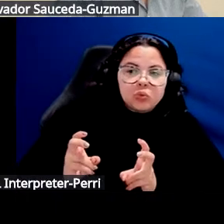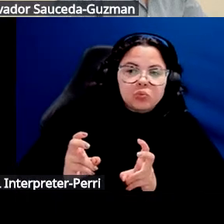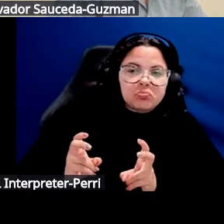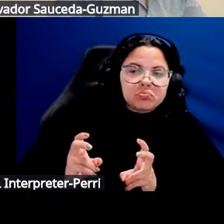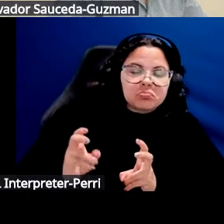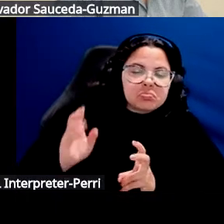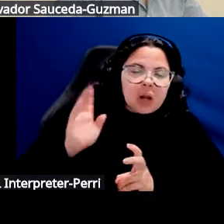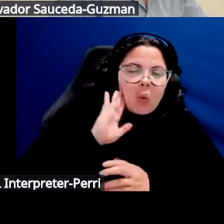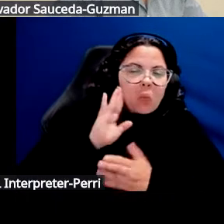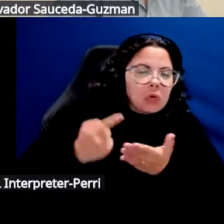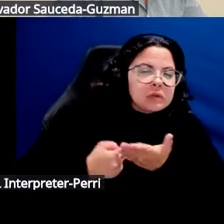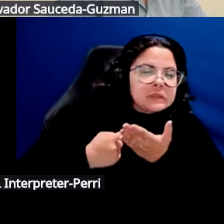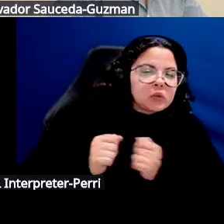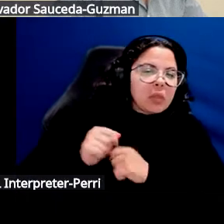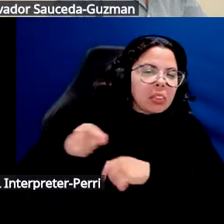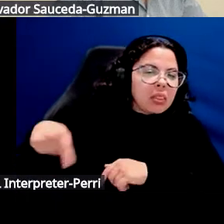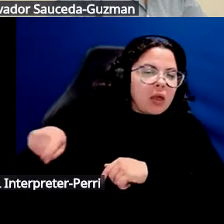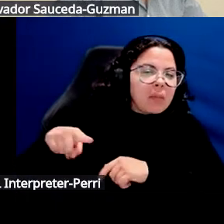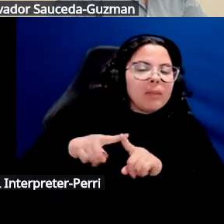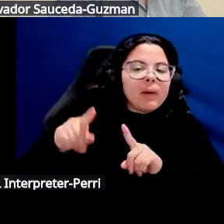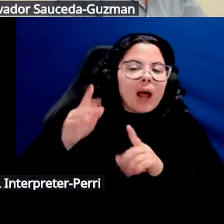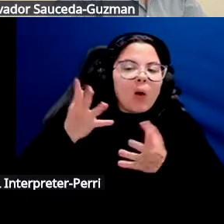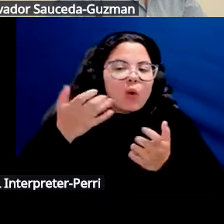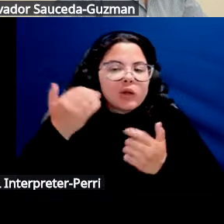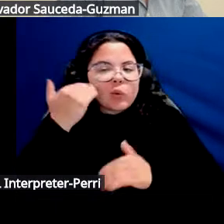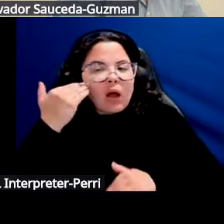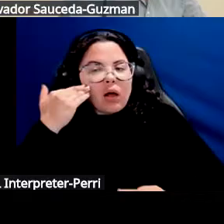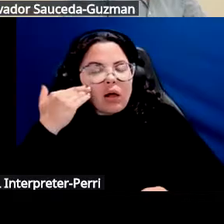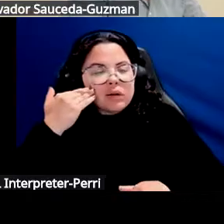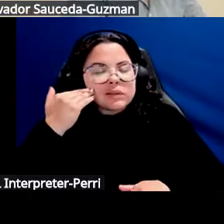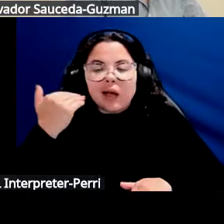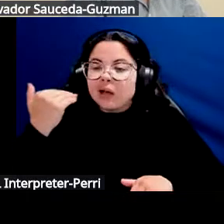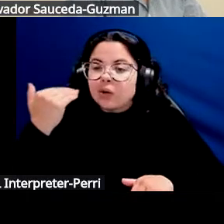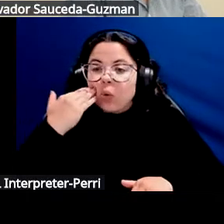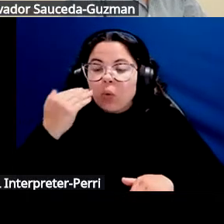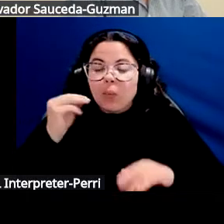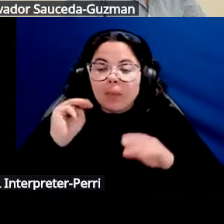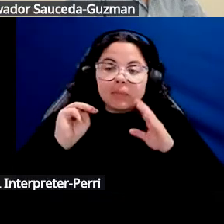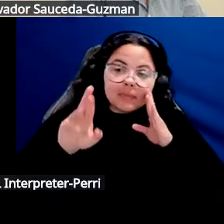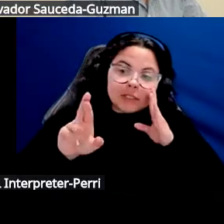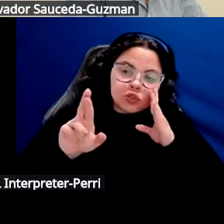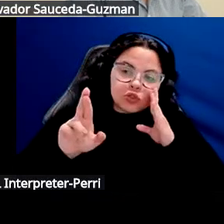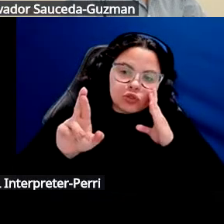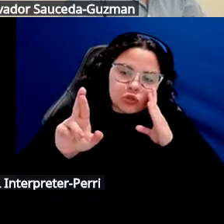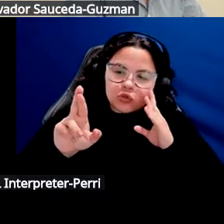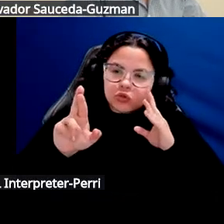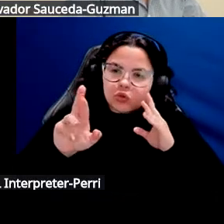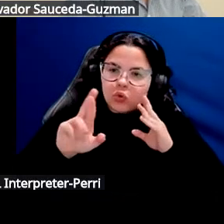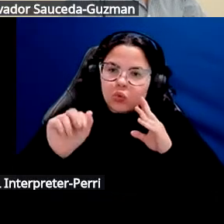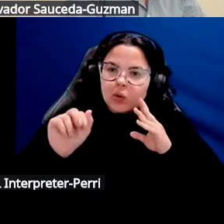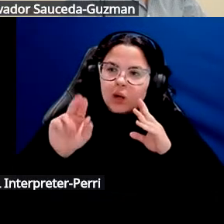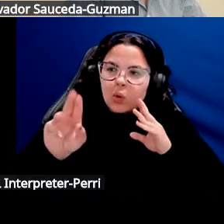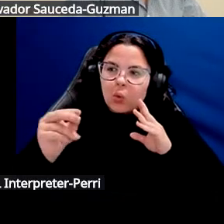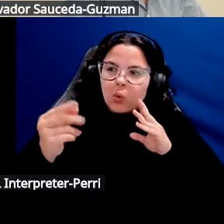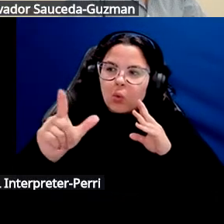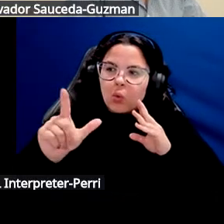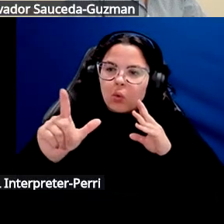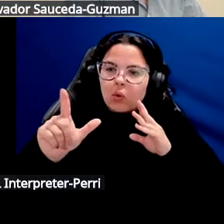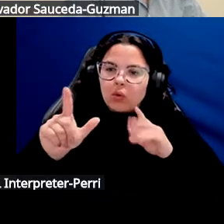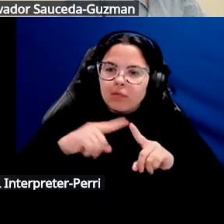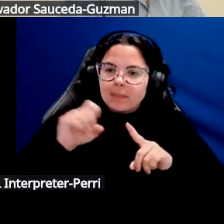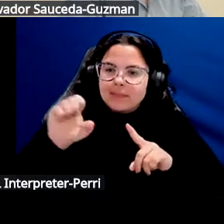about. But I just wanted to acknowledge, because I know that Mr. Rahul Saud from